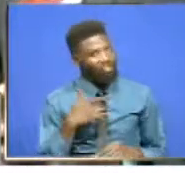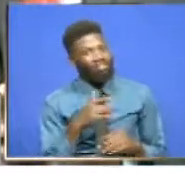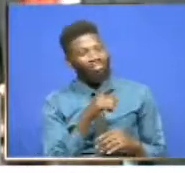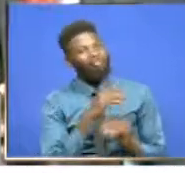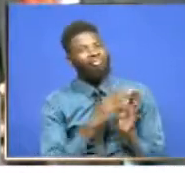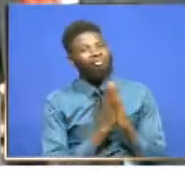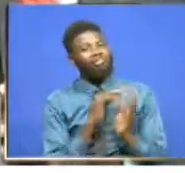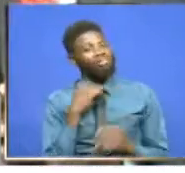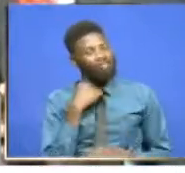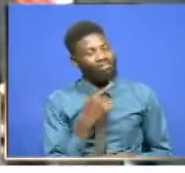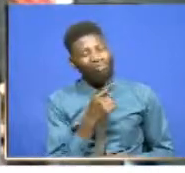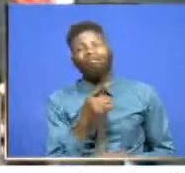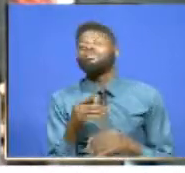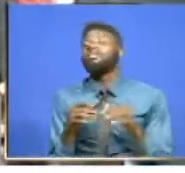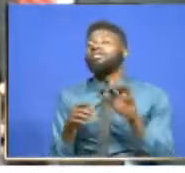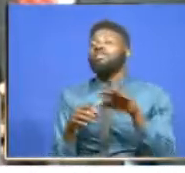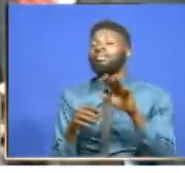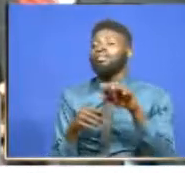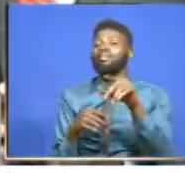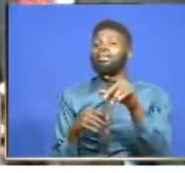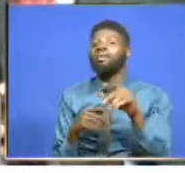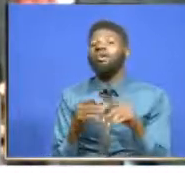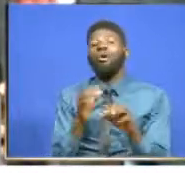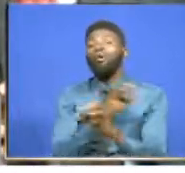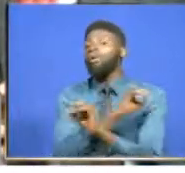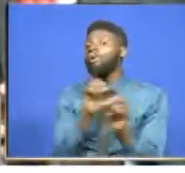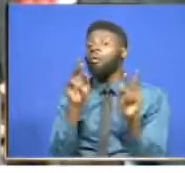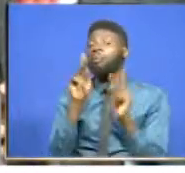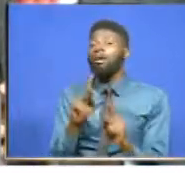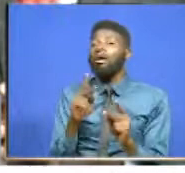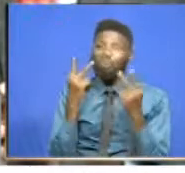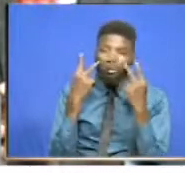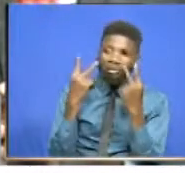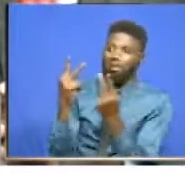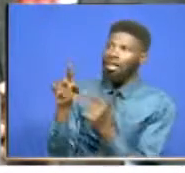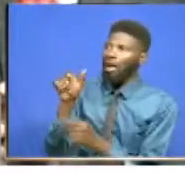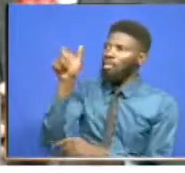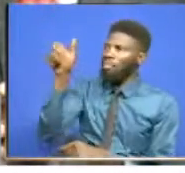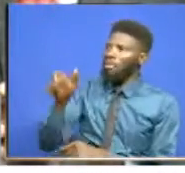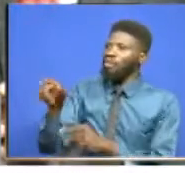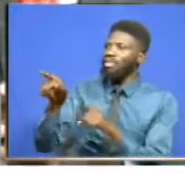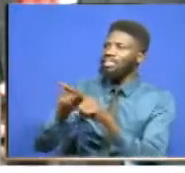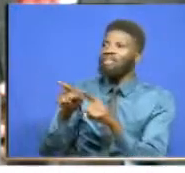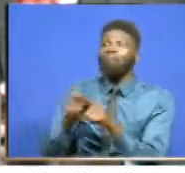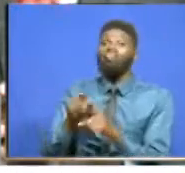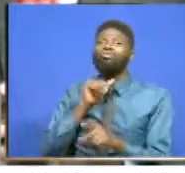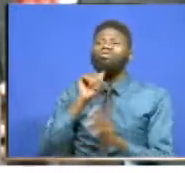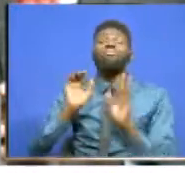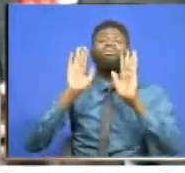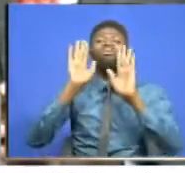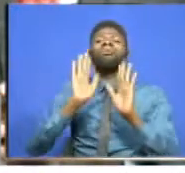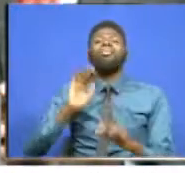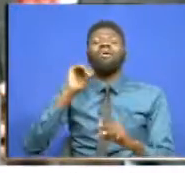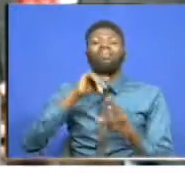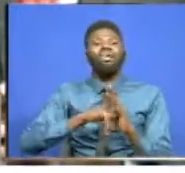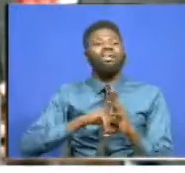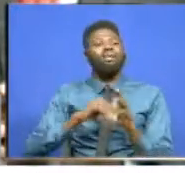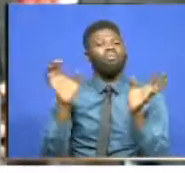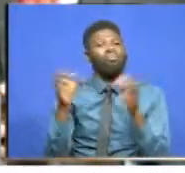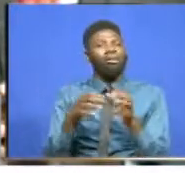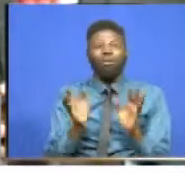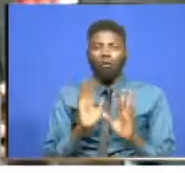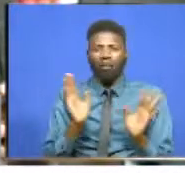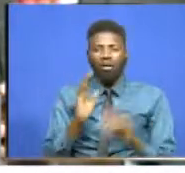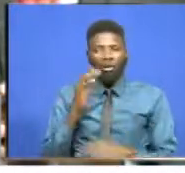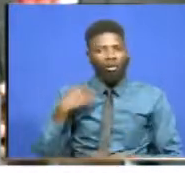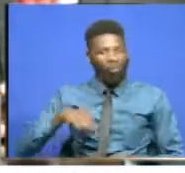here there was no. Nobody was looking at the other one as not equally, you know, important within the party, because we are one. So